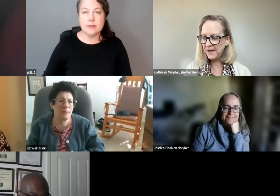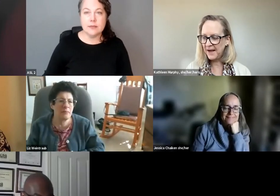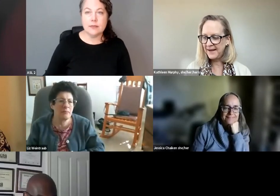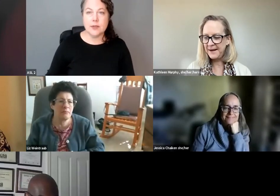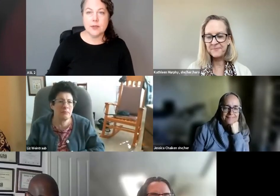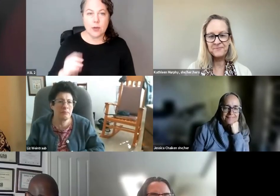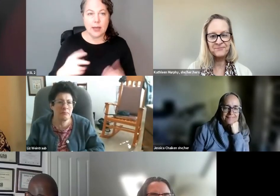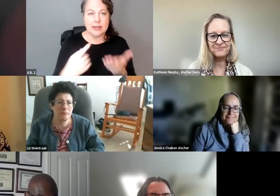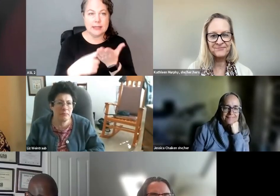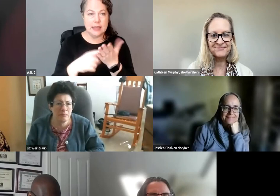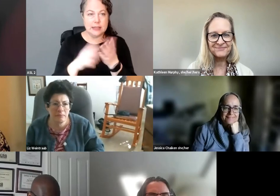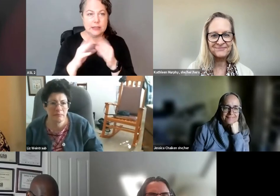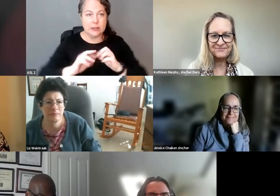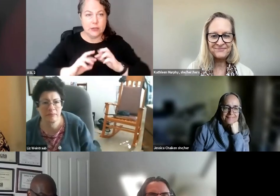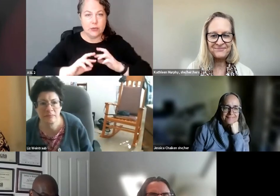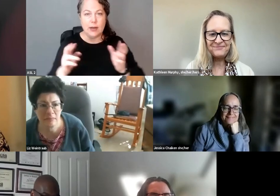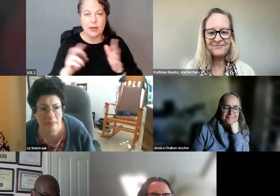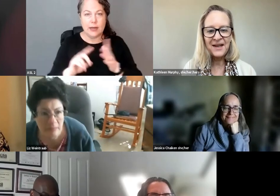I am.